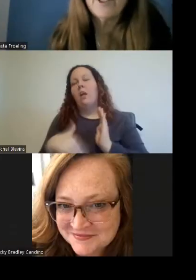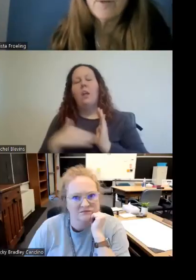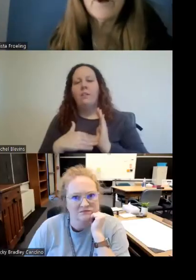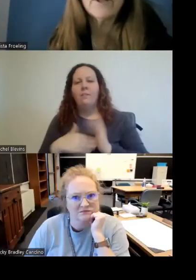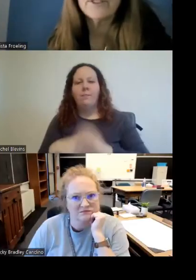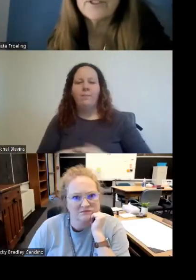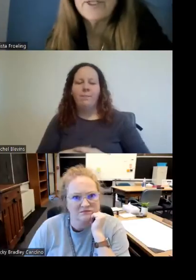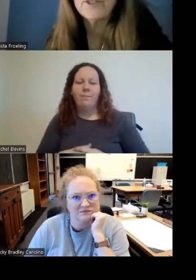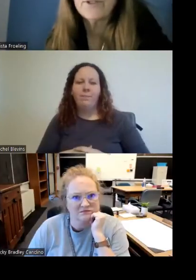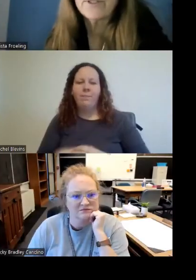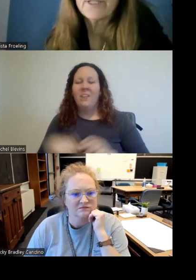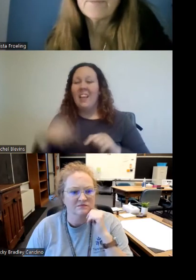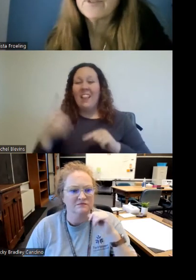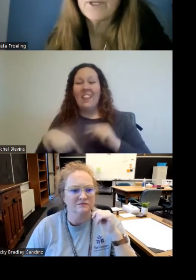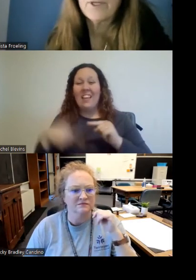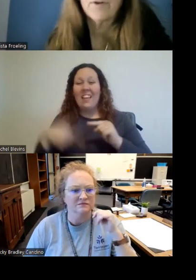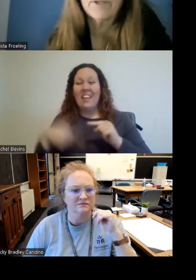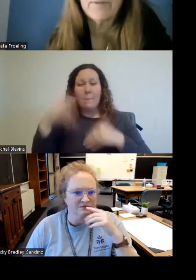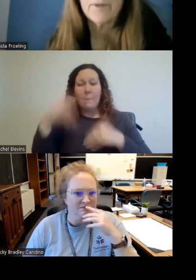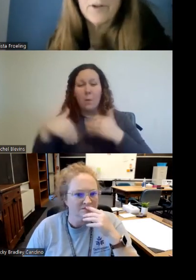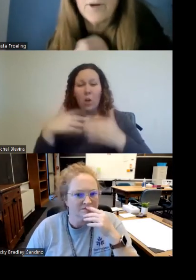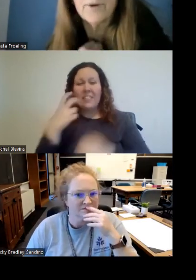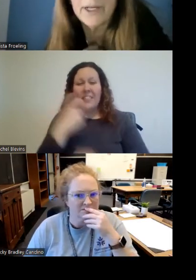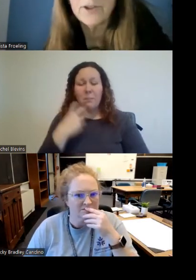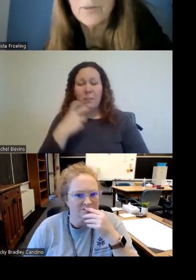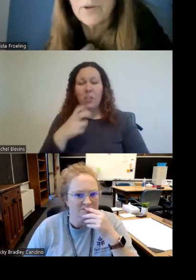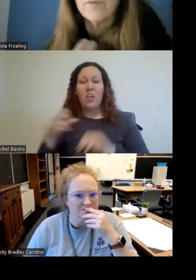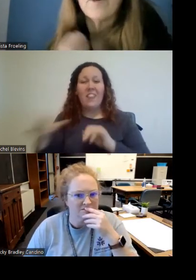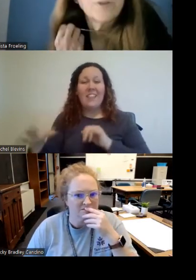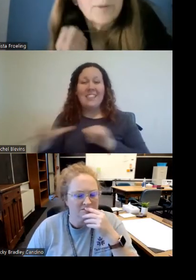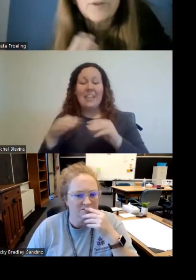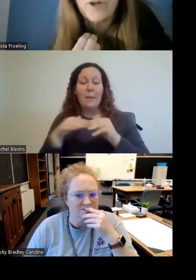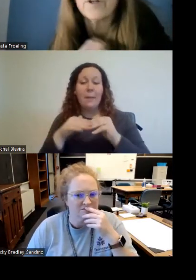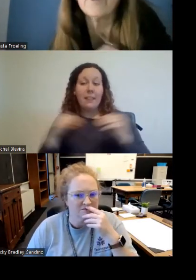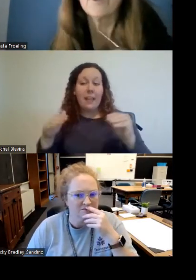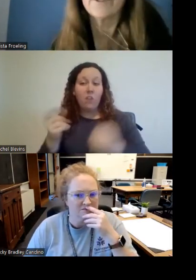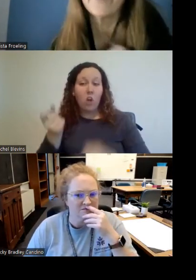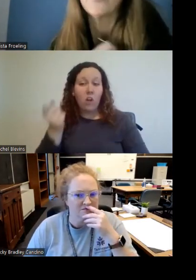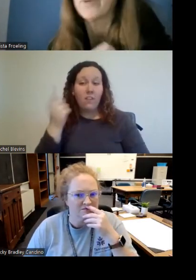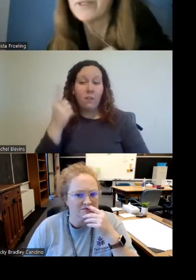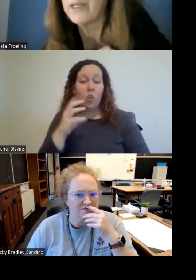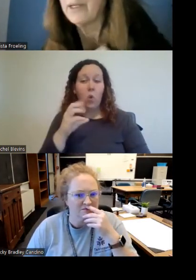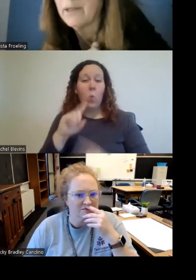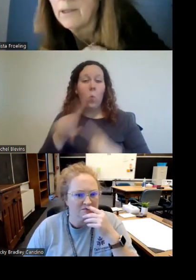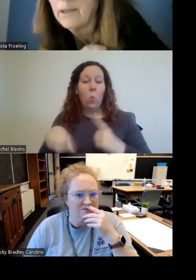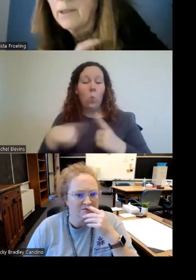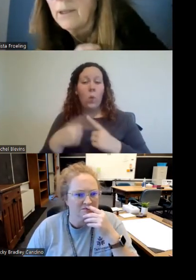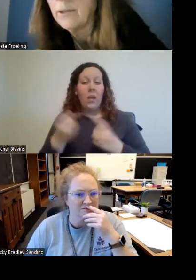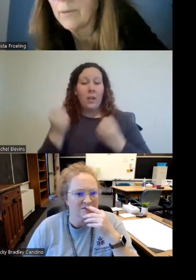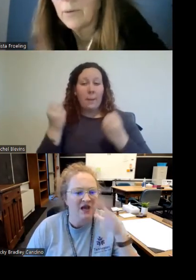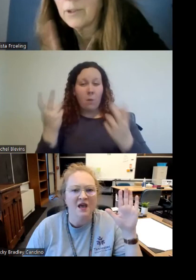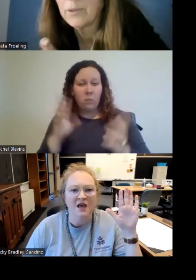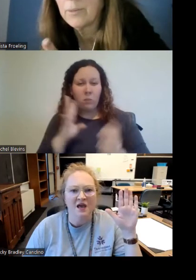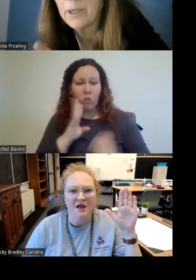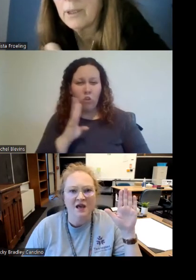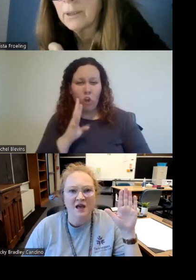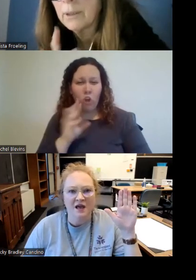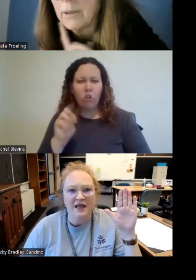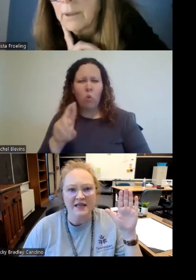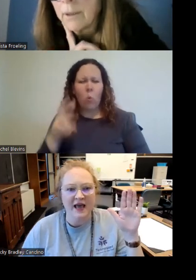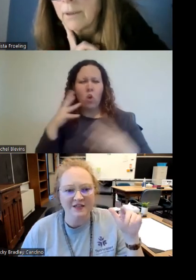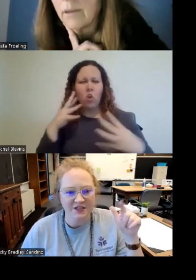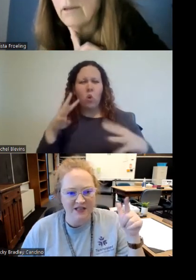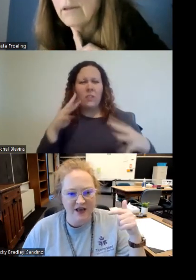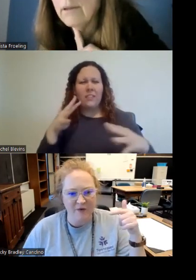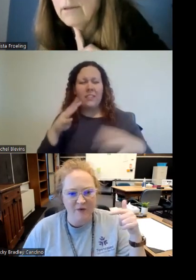They cannot process speech at the same speed or level of comprehension when there are multiple talkers or it is noisy. Do you have a question, Becky?